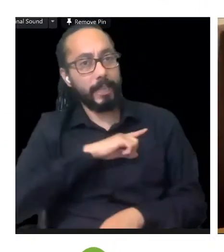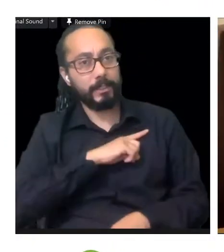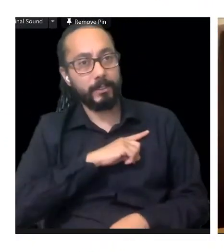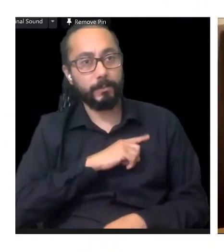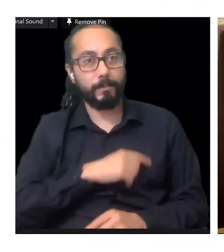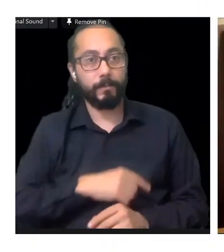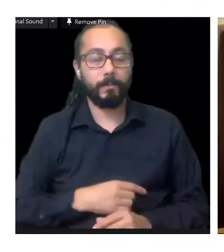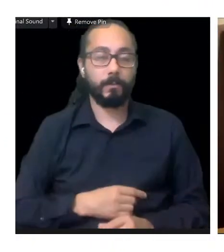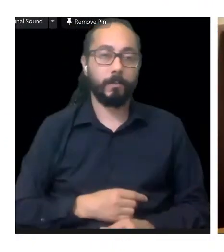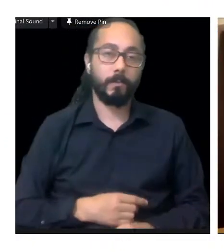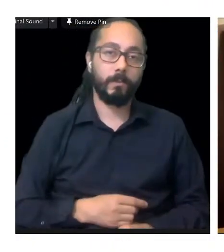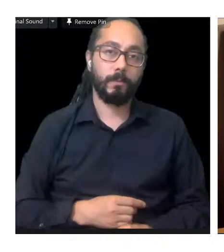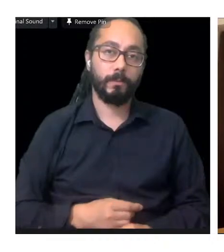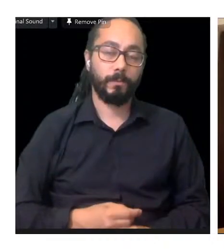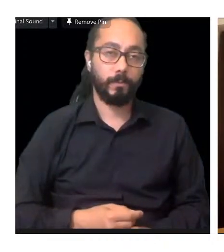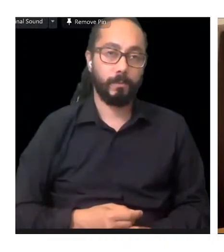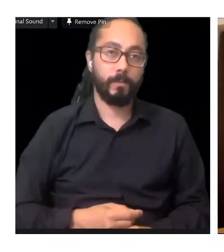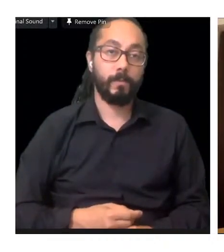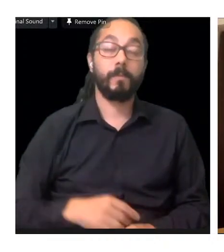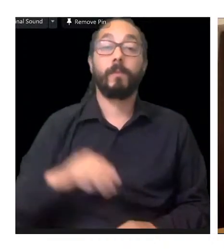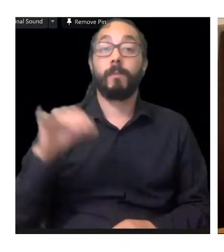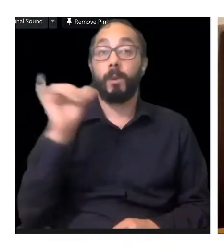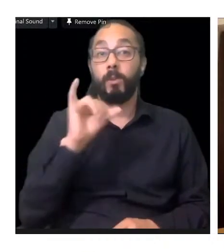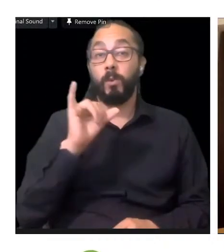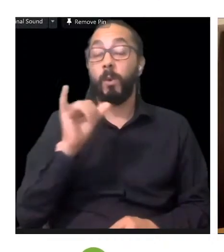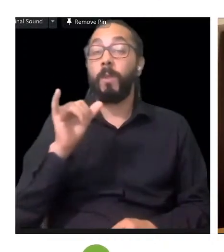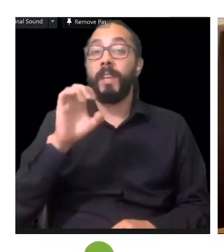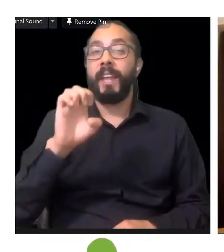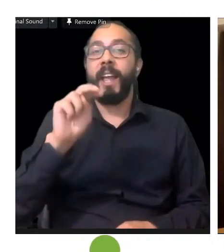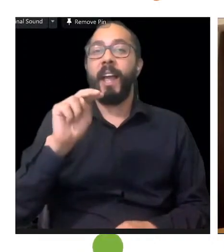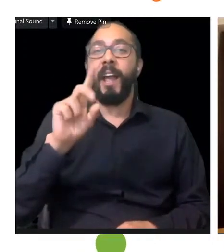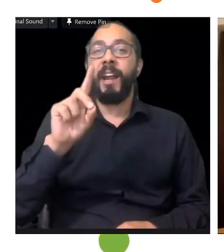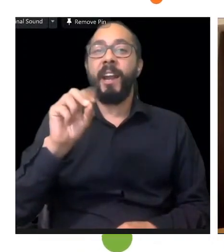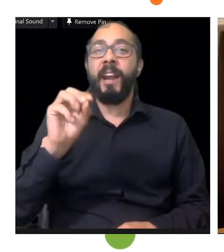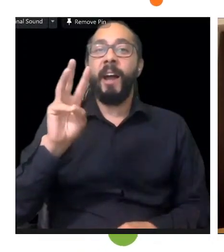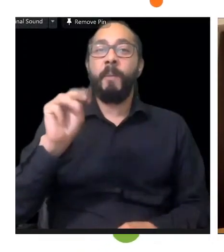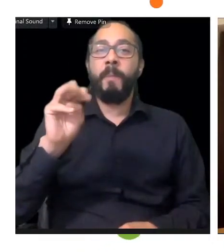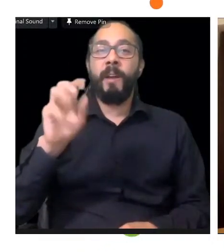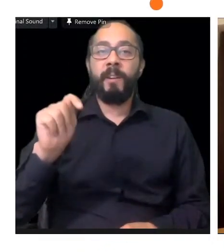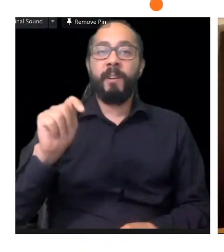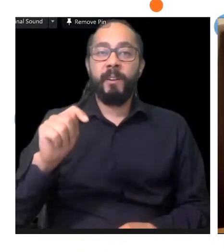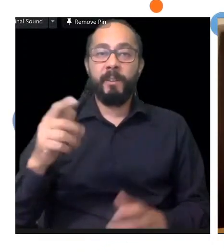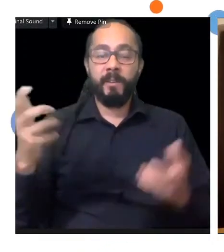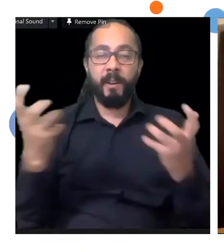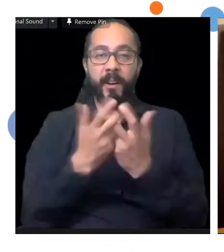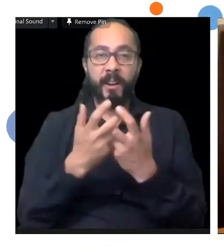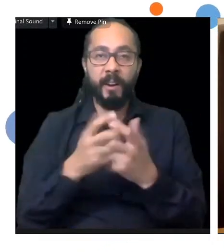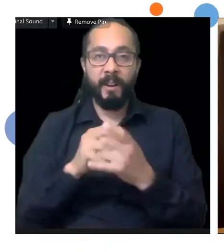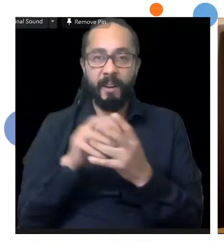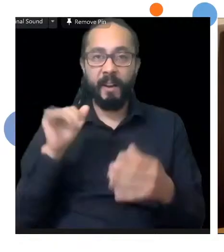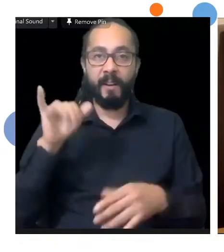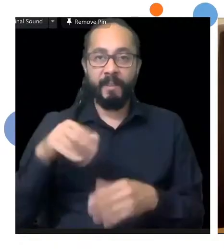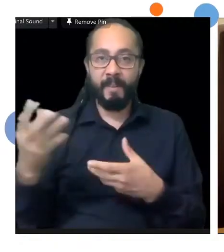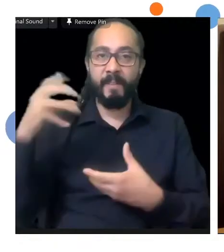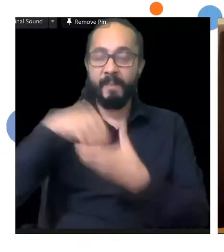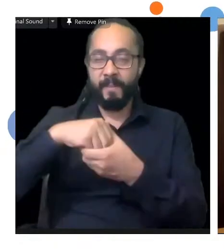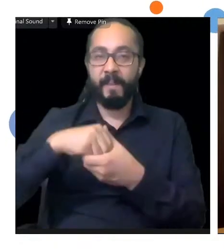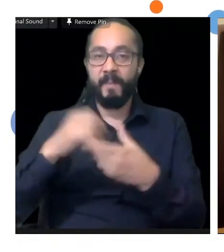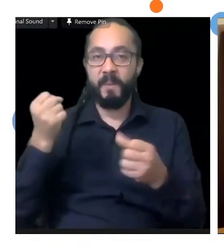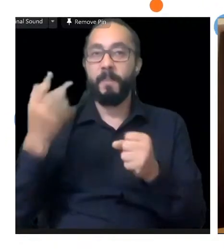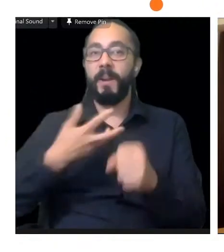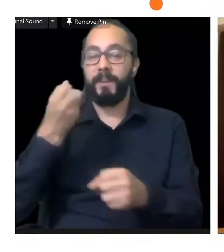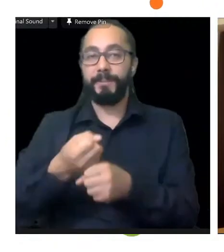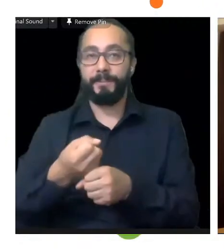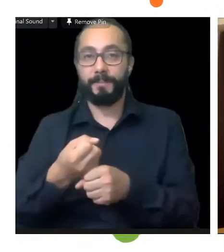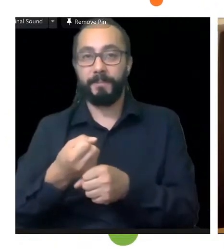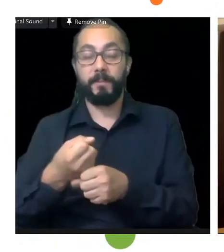has been prevalent in the performing arts for a number of years and really contributed in a major way to the success of performing arts organizations in building